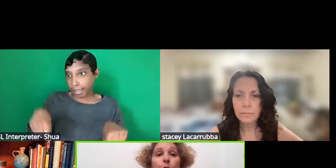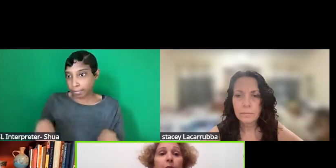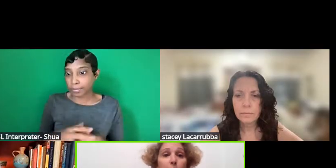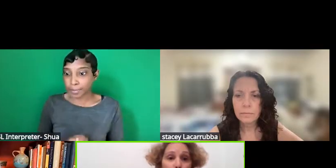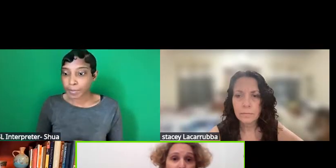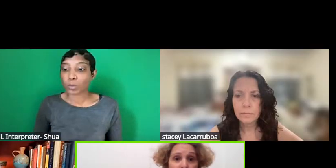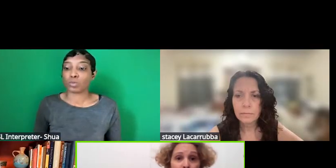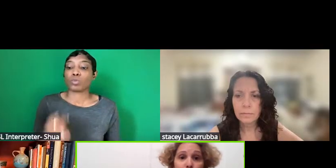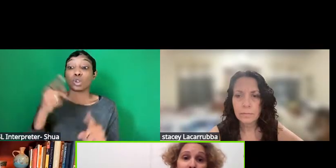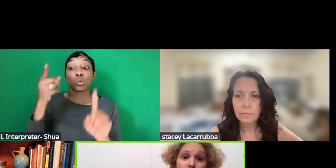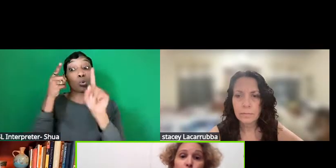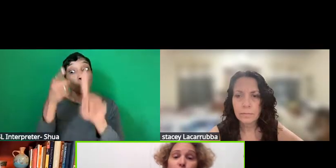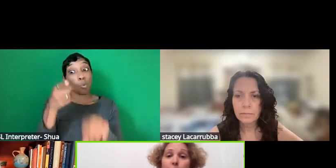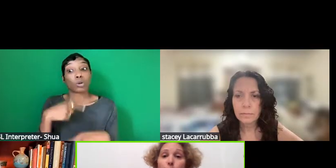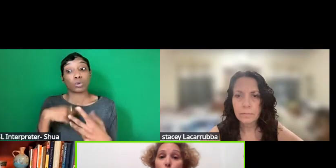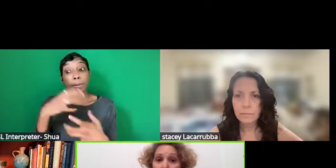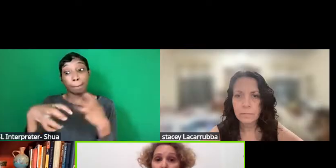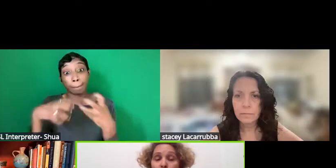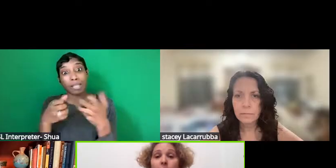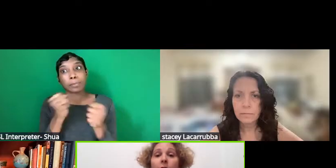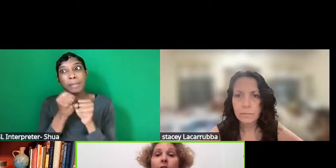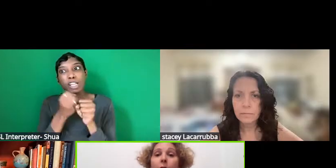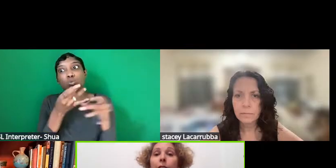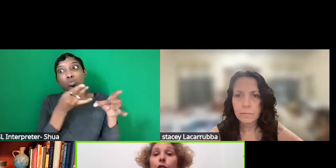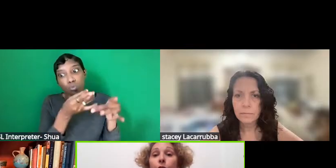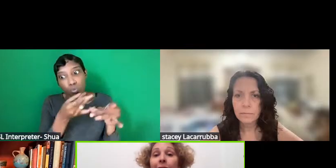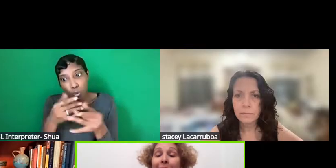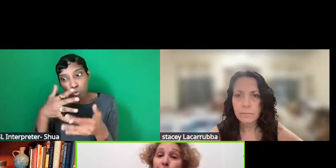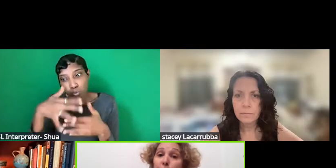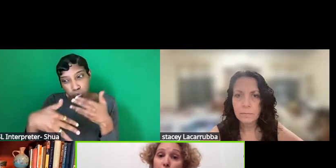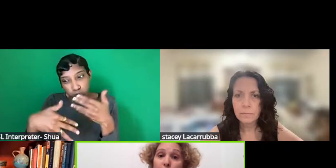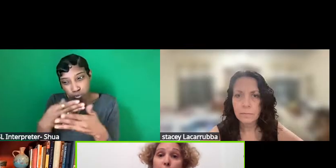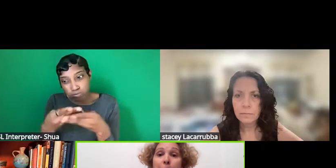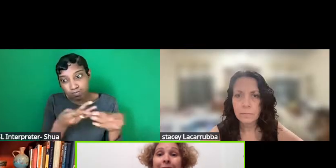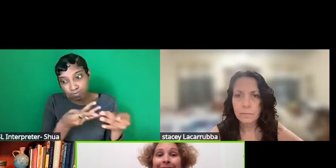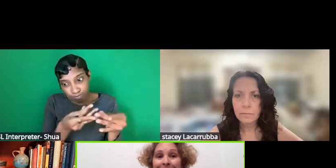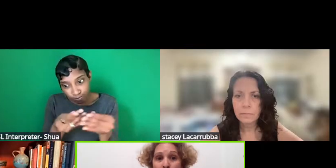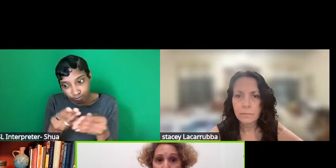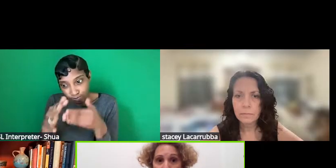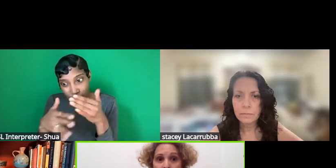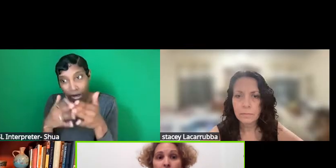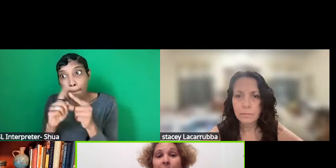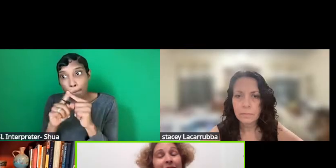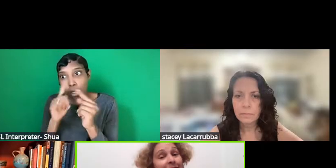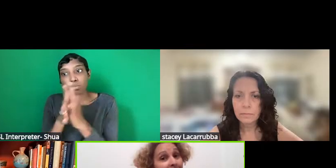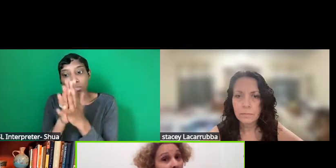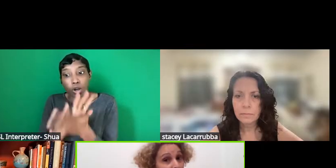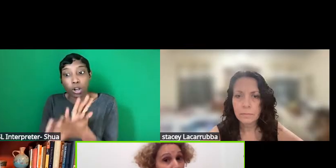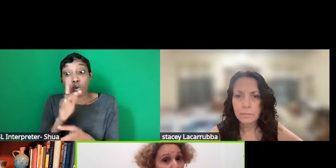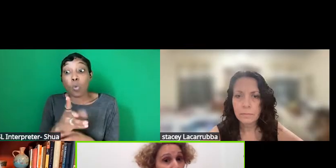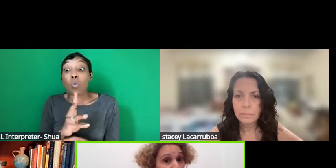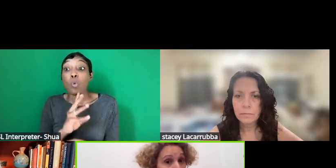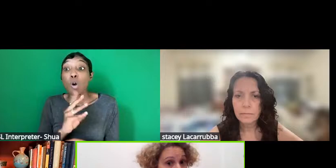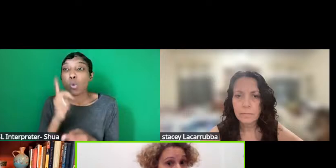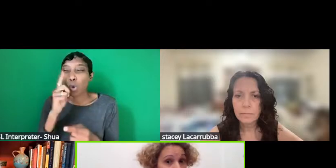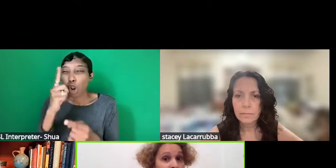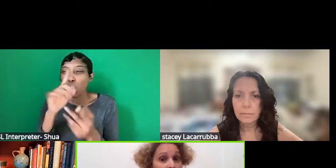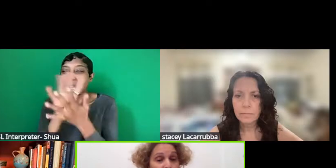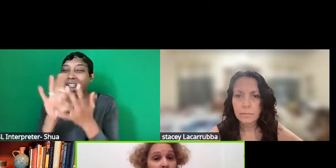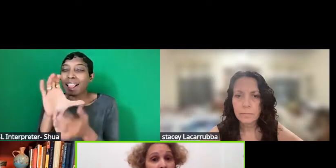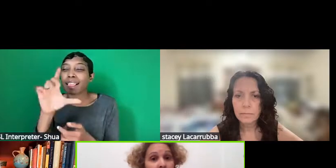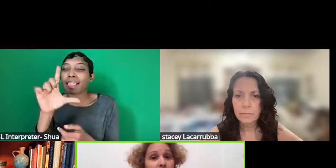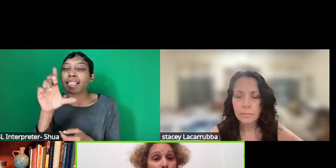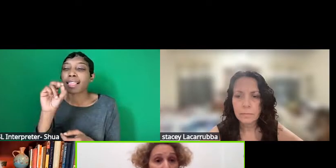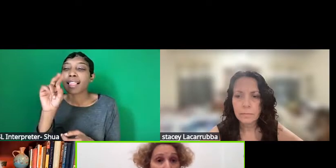to be smooth and well blended so that the water is going to actually become cloudy. This is not going to happen right away.